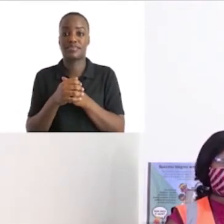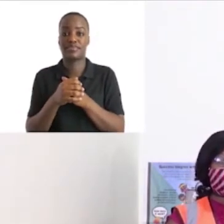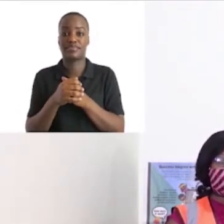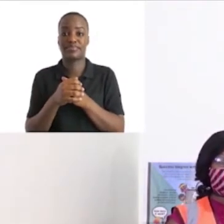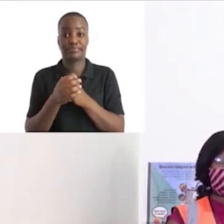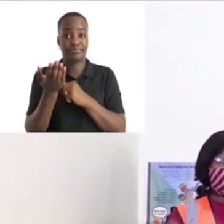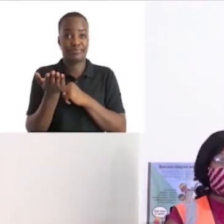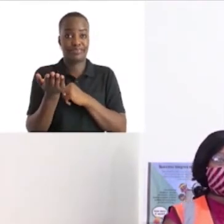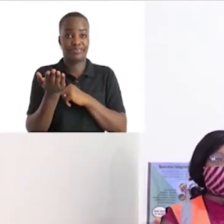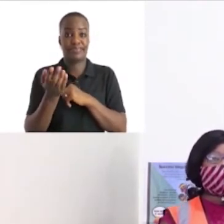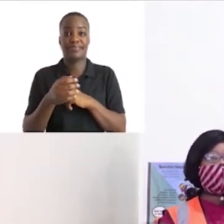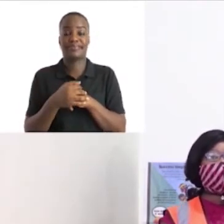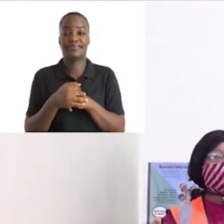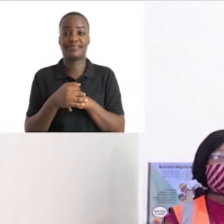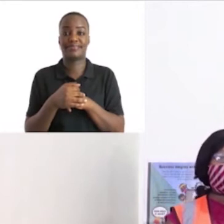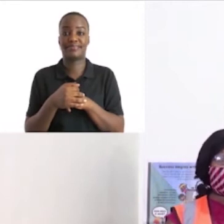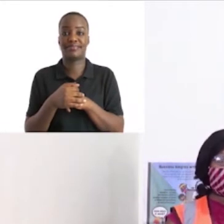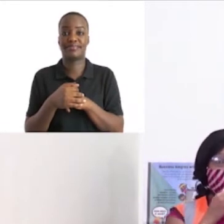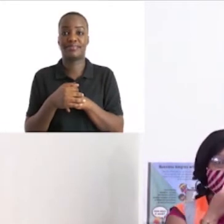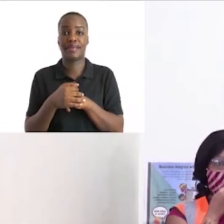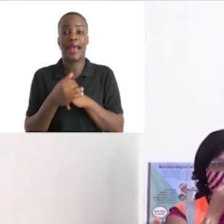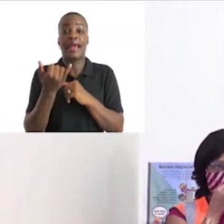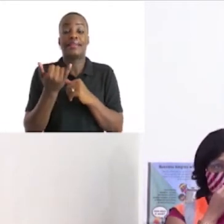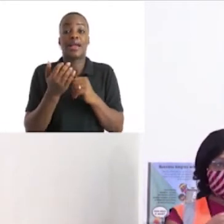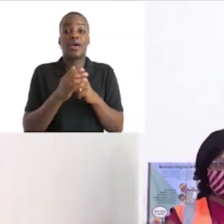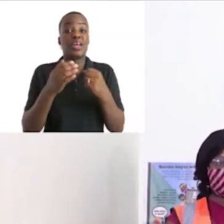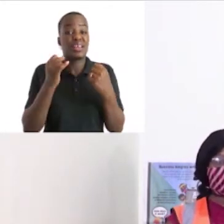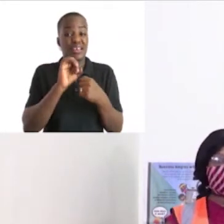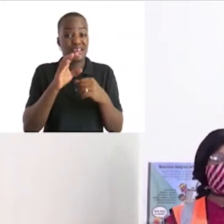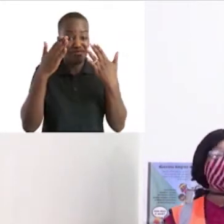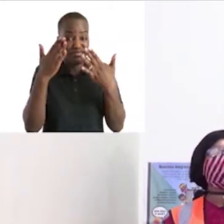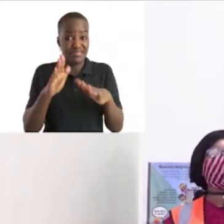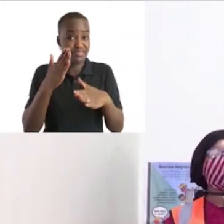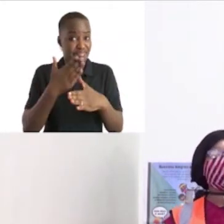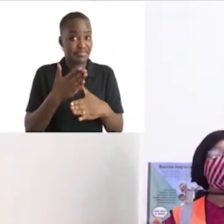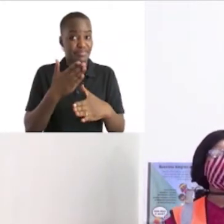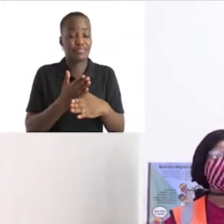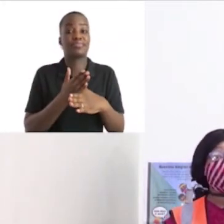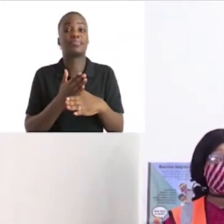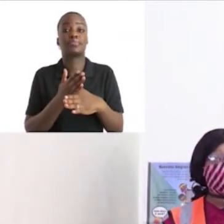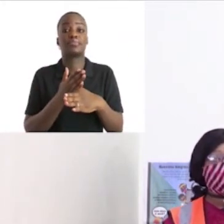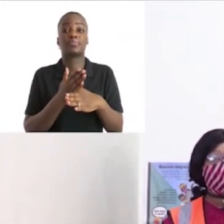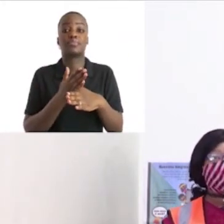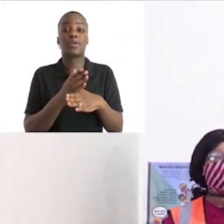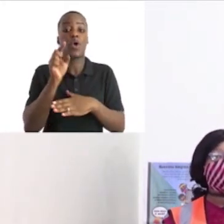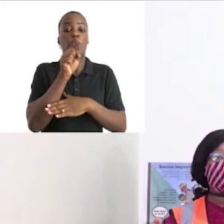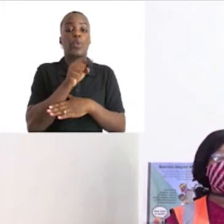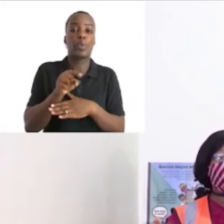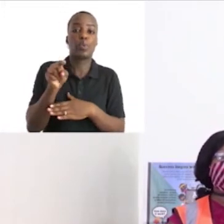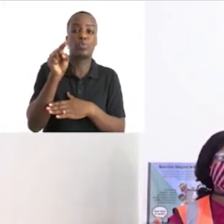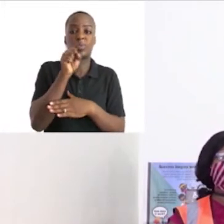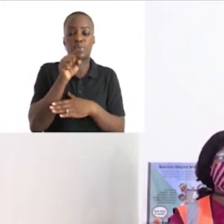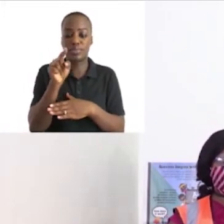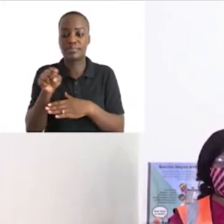There we have it. Now, make sure that when you are done with your exercise, you are going to circle the